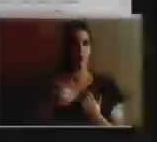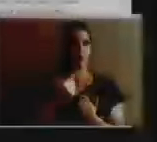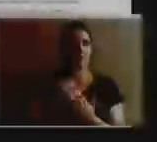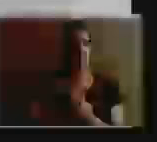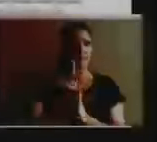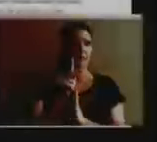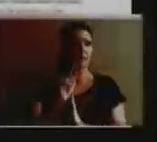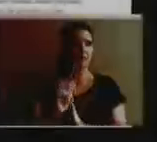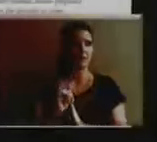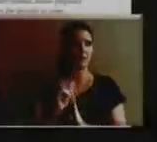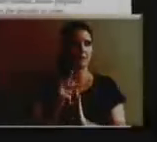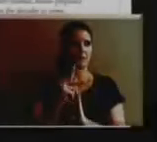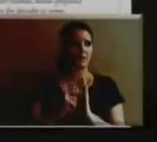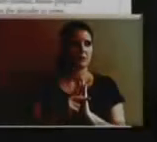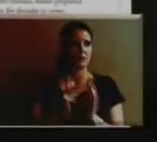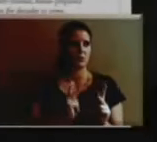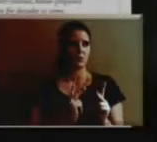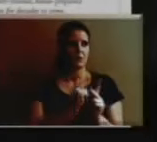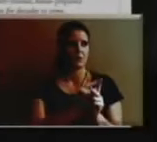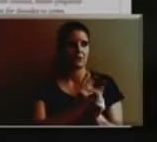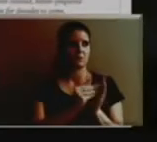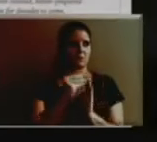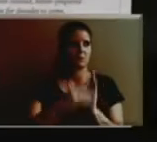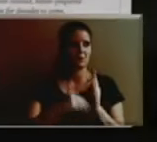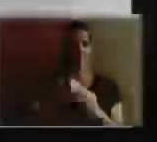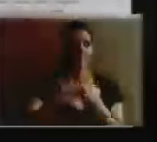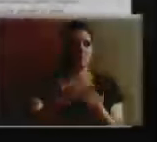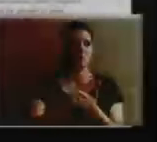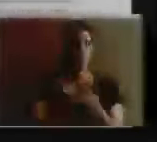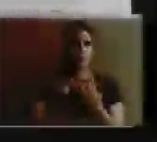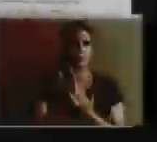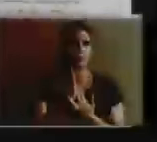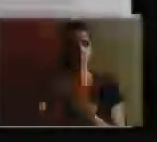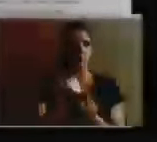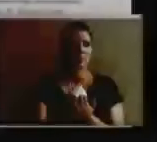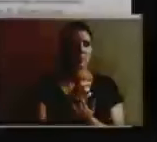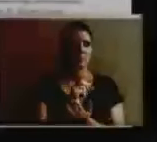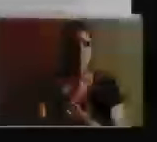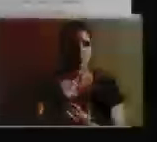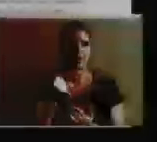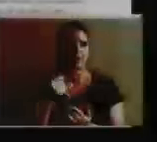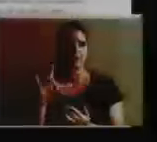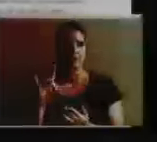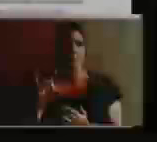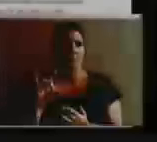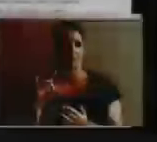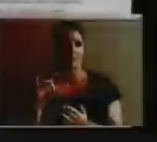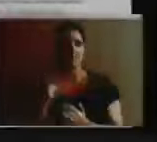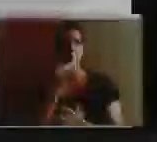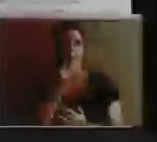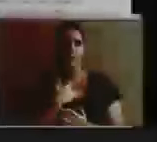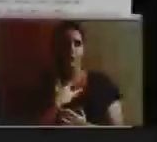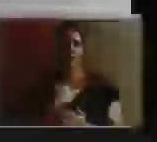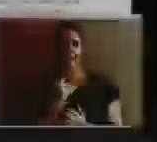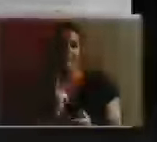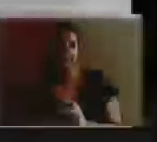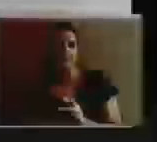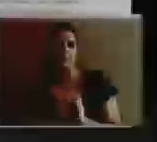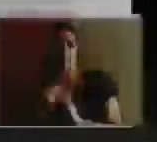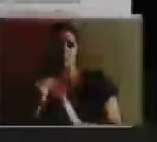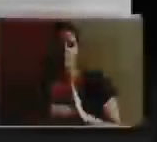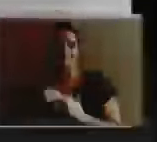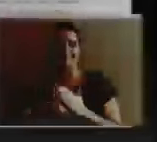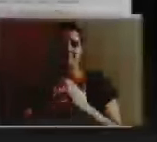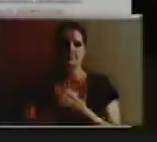Kentucky policy, to keep students enrolled in school through graduation or their 18th birthday. Keeping our students in school will not